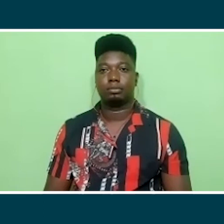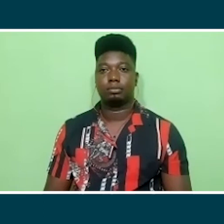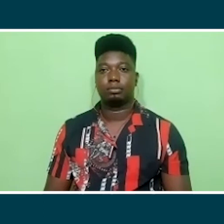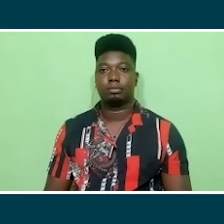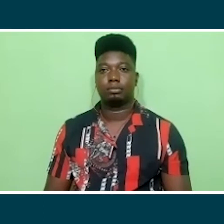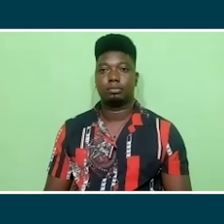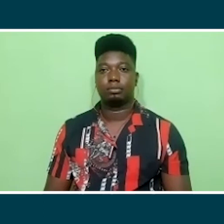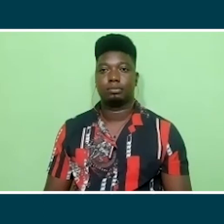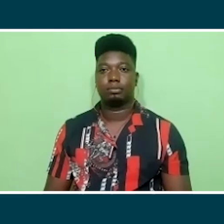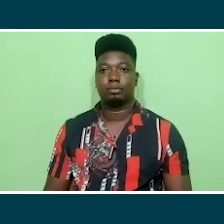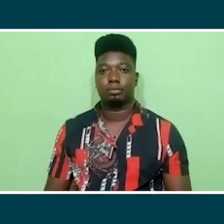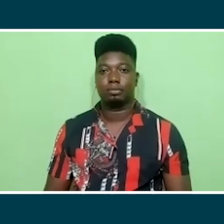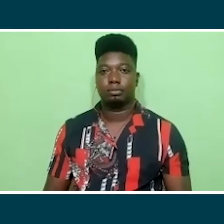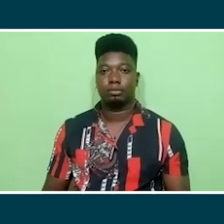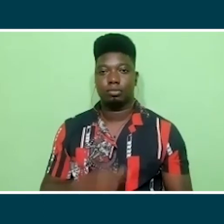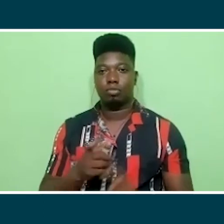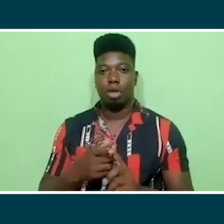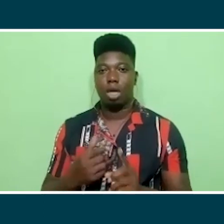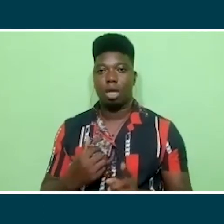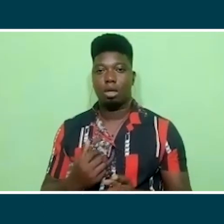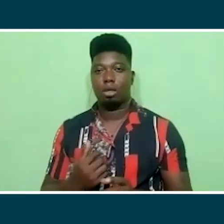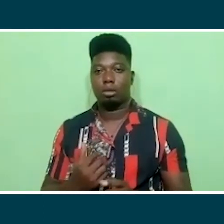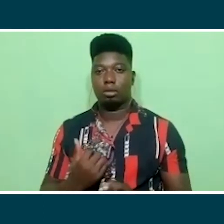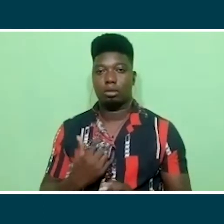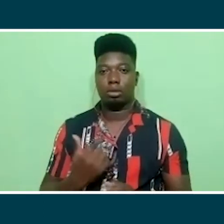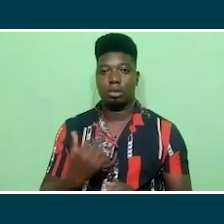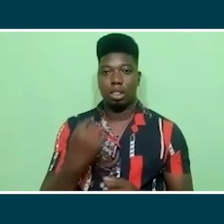When's the last time you just walked over